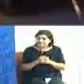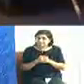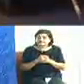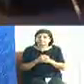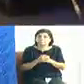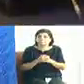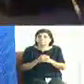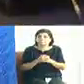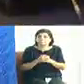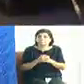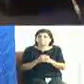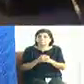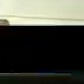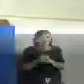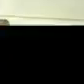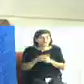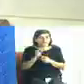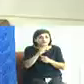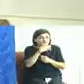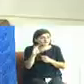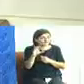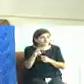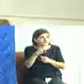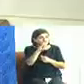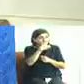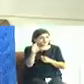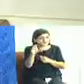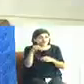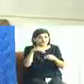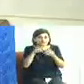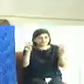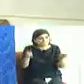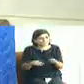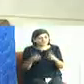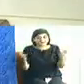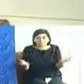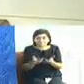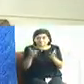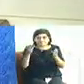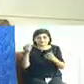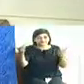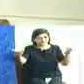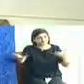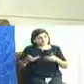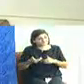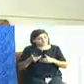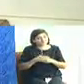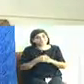I know MCC UCC in the Valley is in the house. Welcome you.